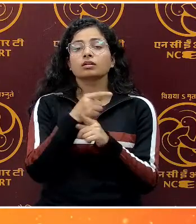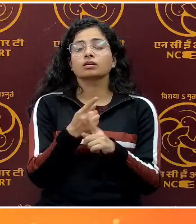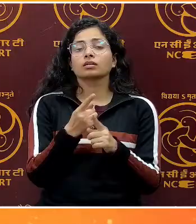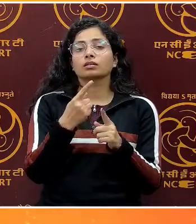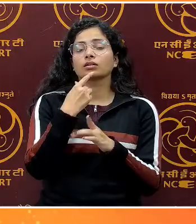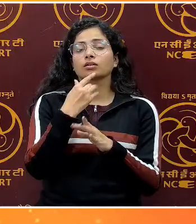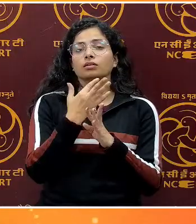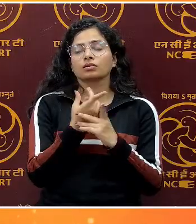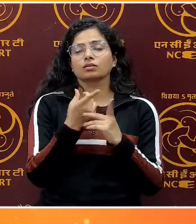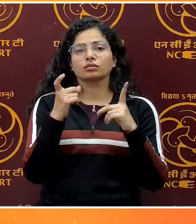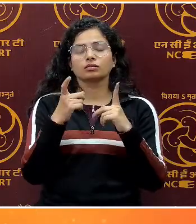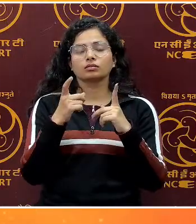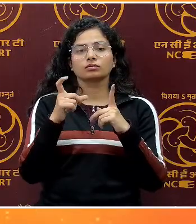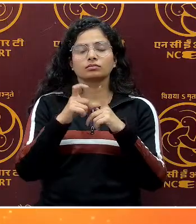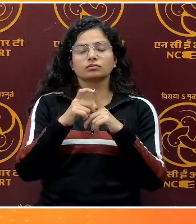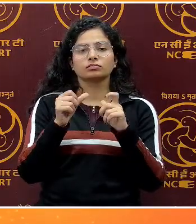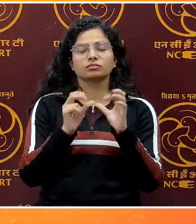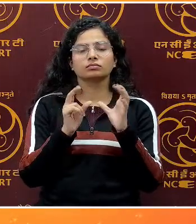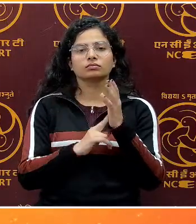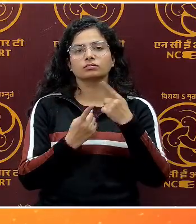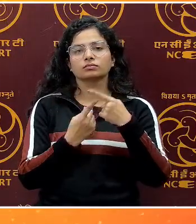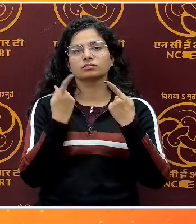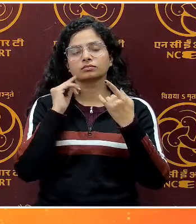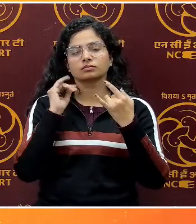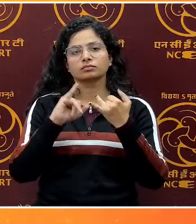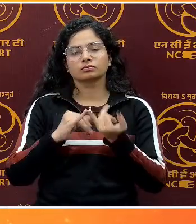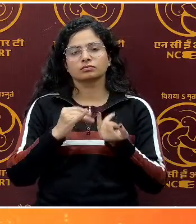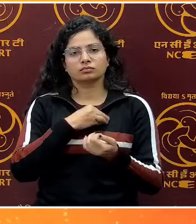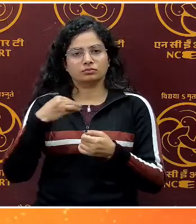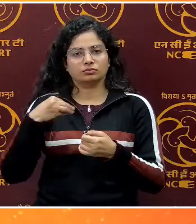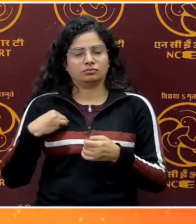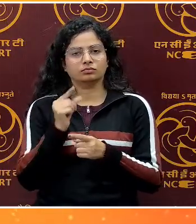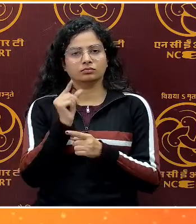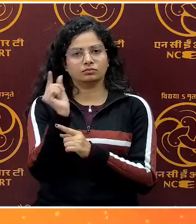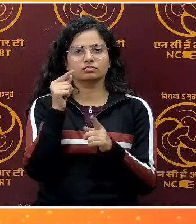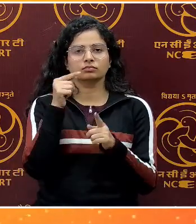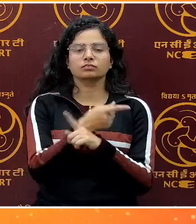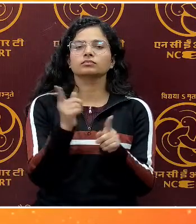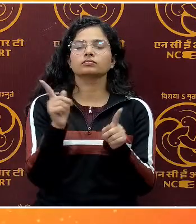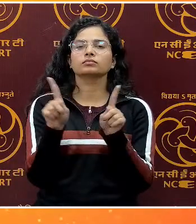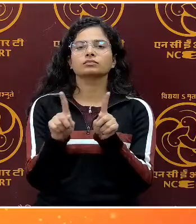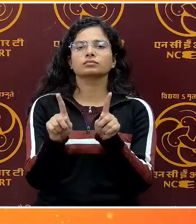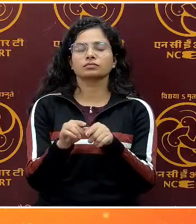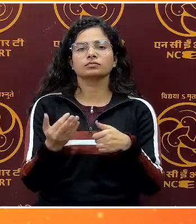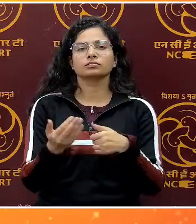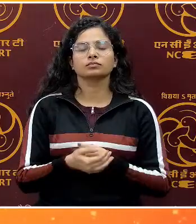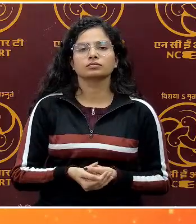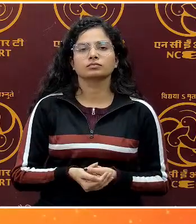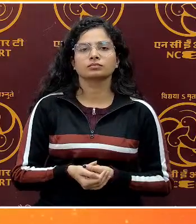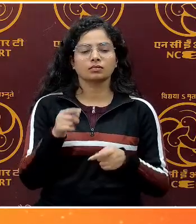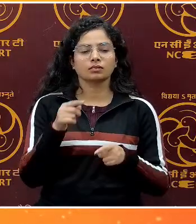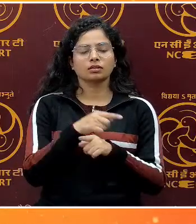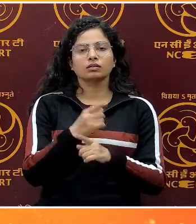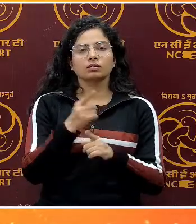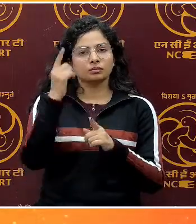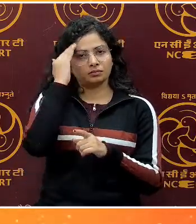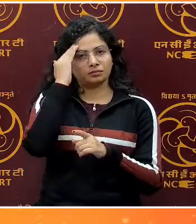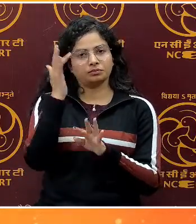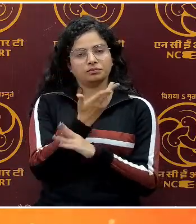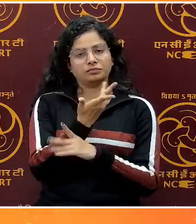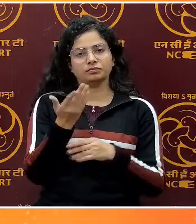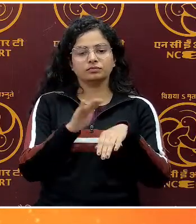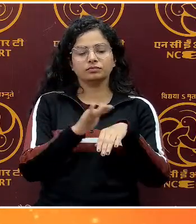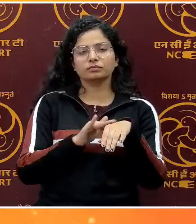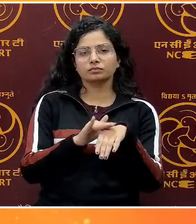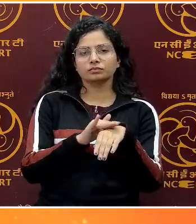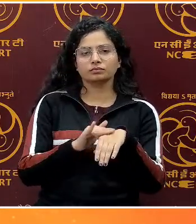dentist. Okay. Yes. So concave mirror, it is how do we identify it just by touching? Okay.